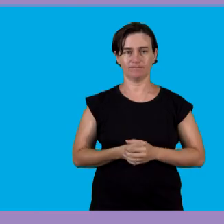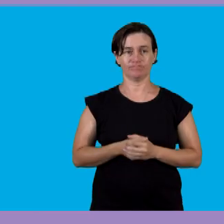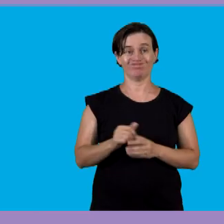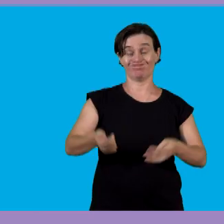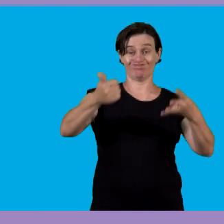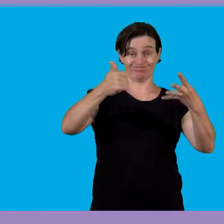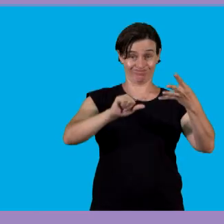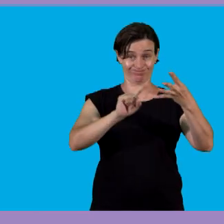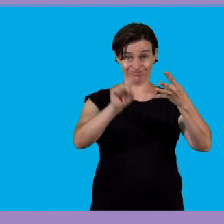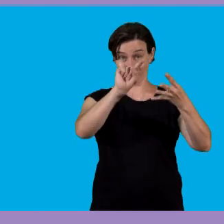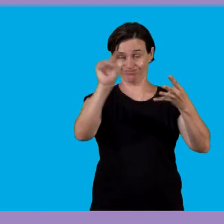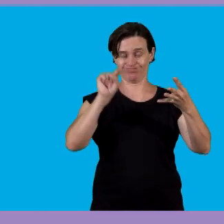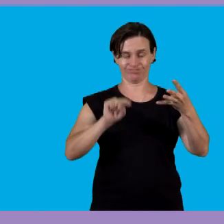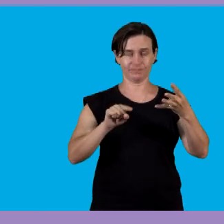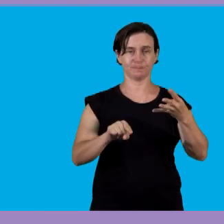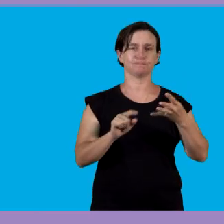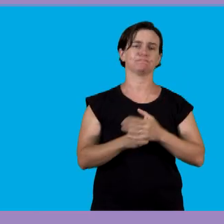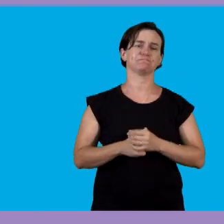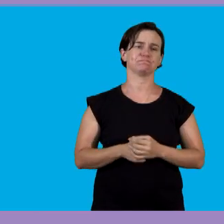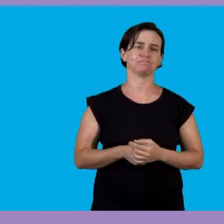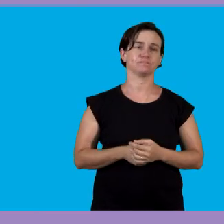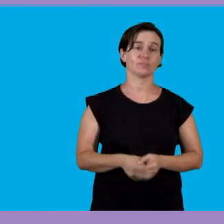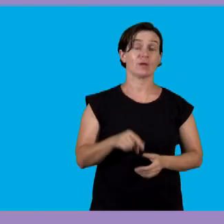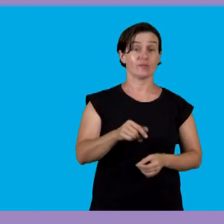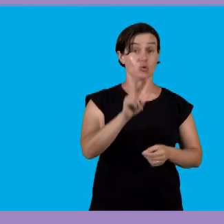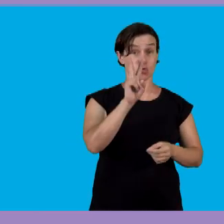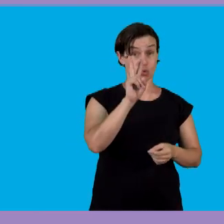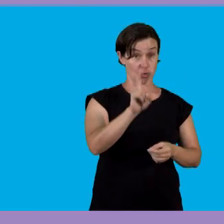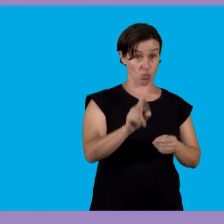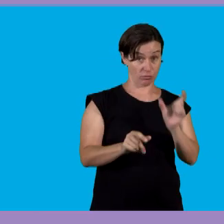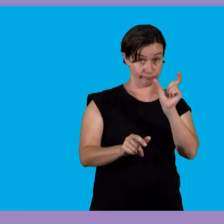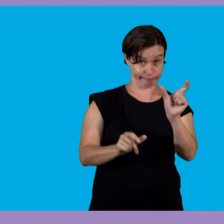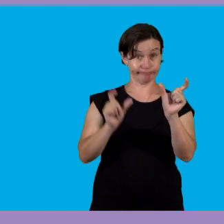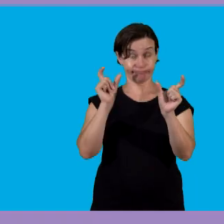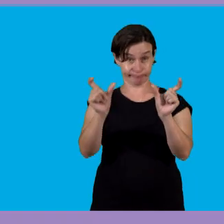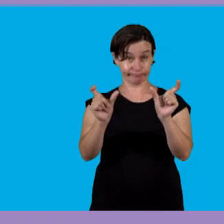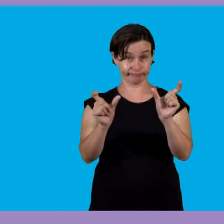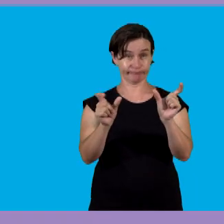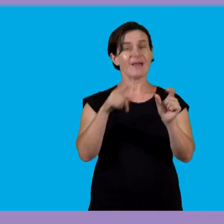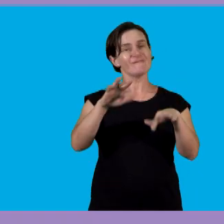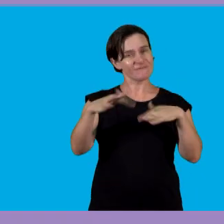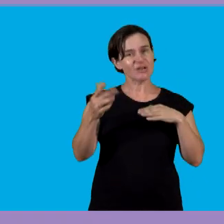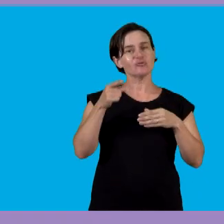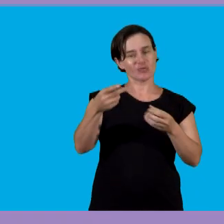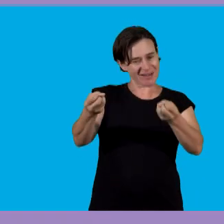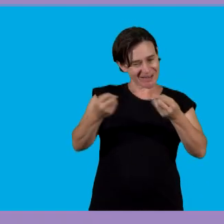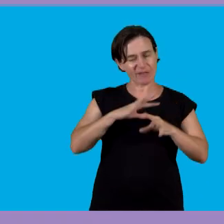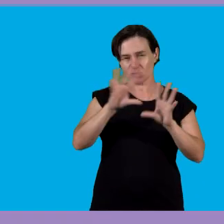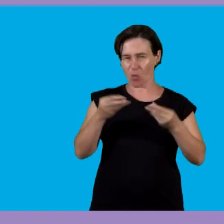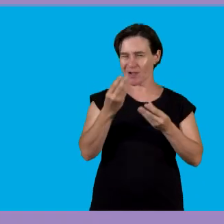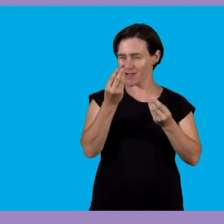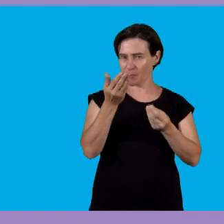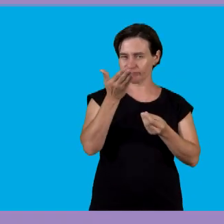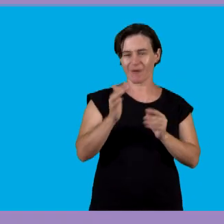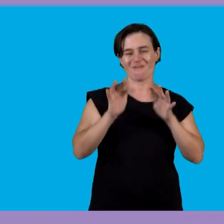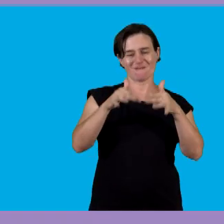next one. Now the next one again has 2 parts to that rule. The flow diagram has already been completed, and we can see that with